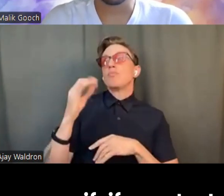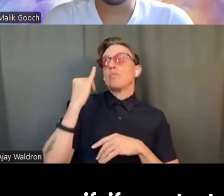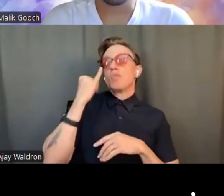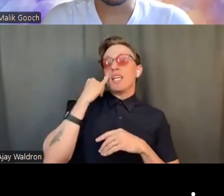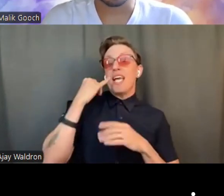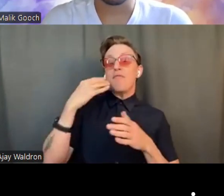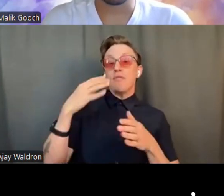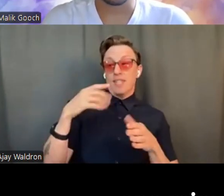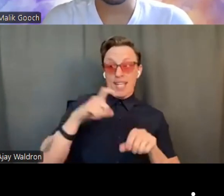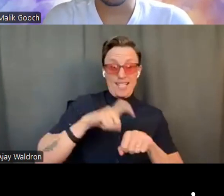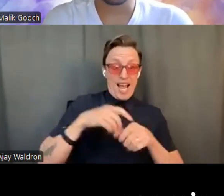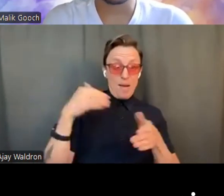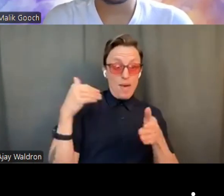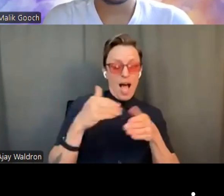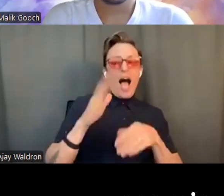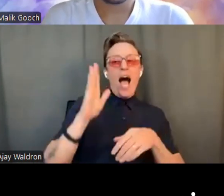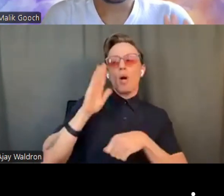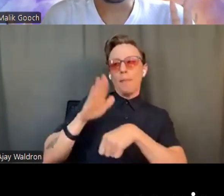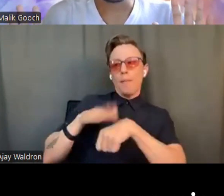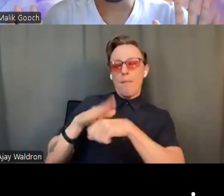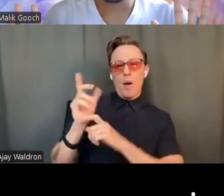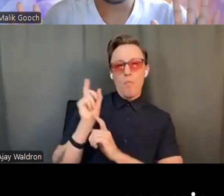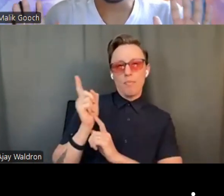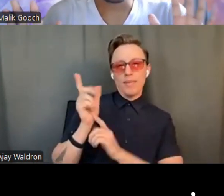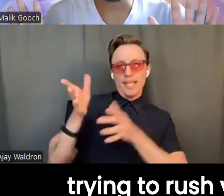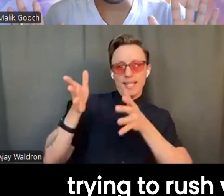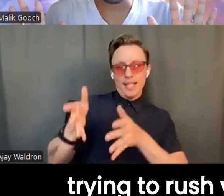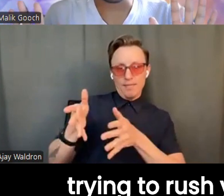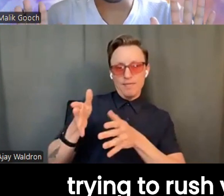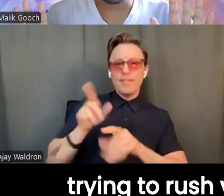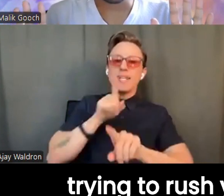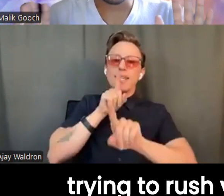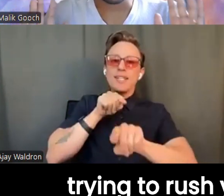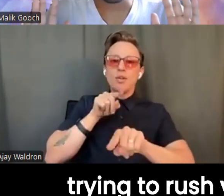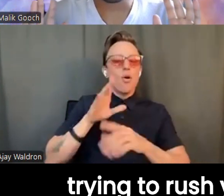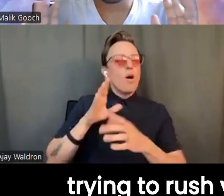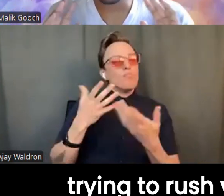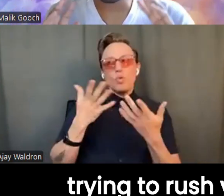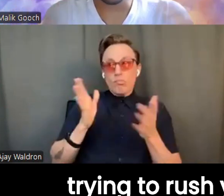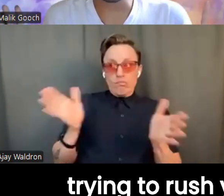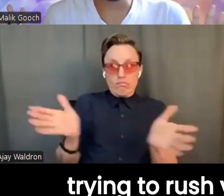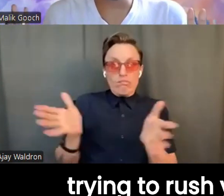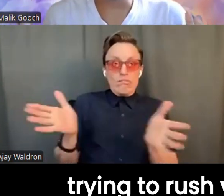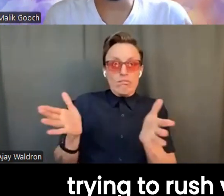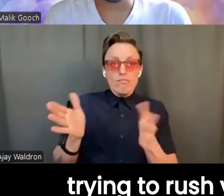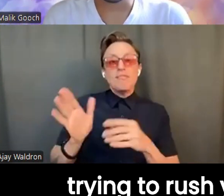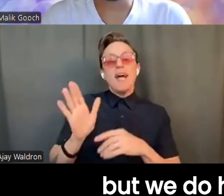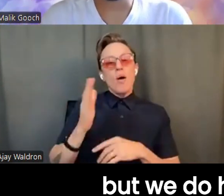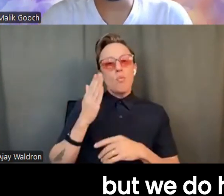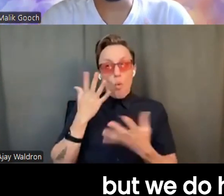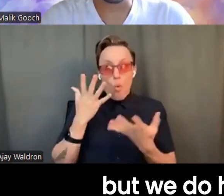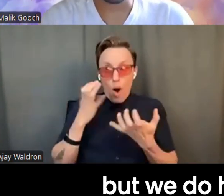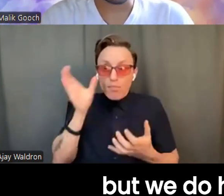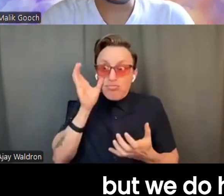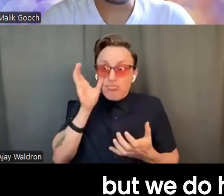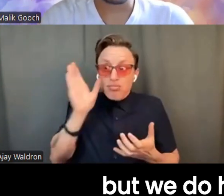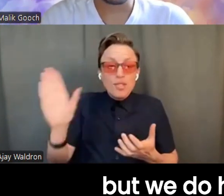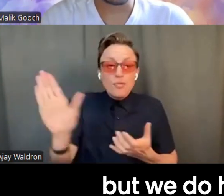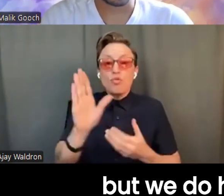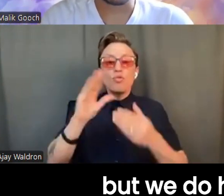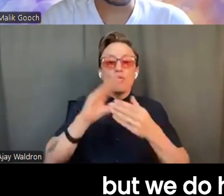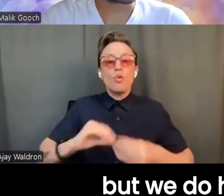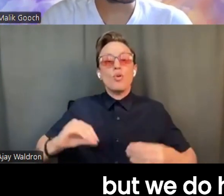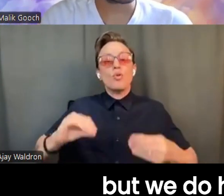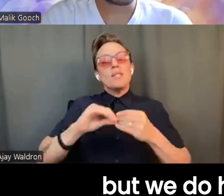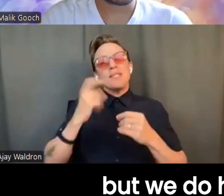it, I will give you a 1 minute warning. Please, I'm not trying to rush you all. We want to hear your stories, but we do have such